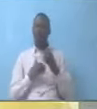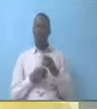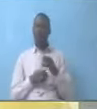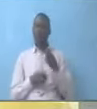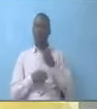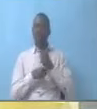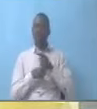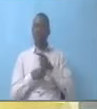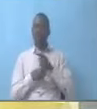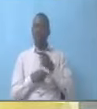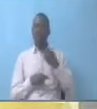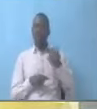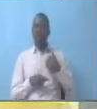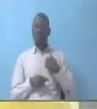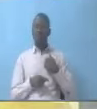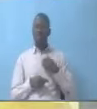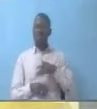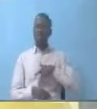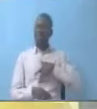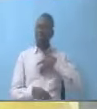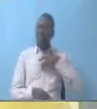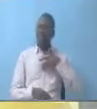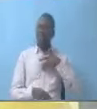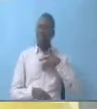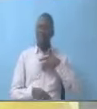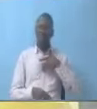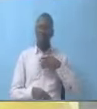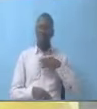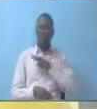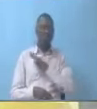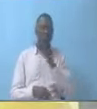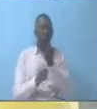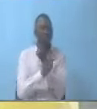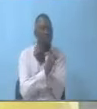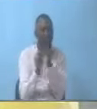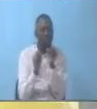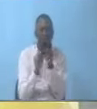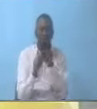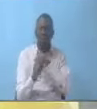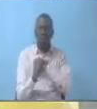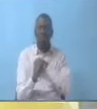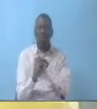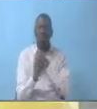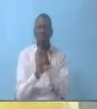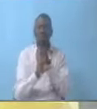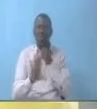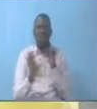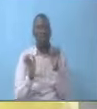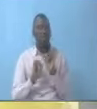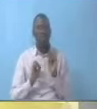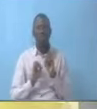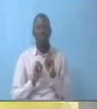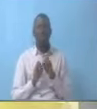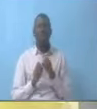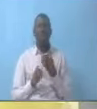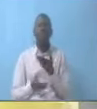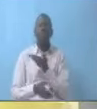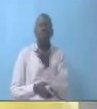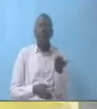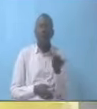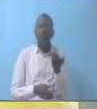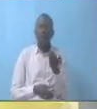of insecurity of my own being at that time. That is why ANJI came